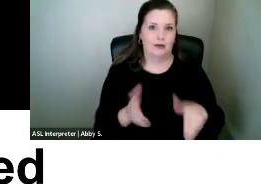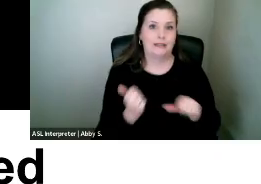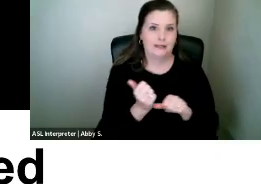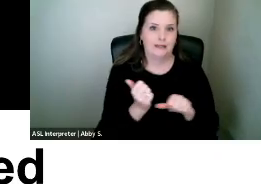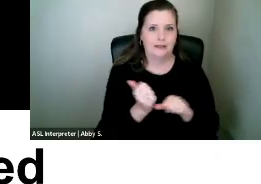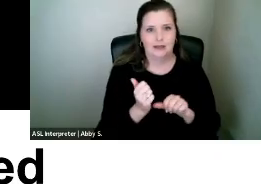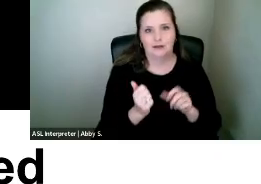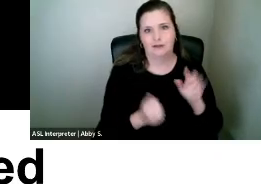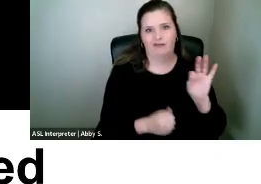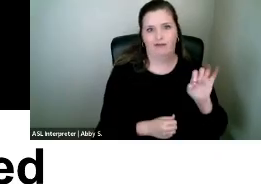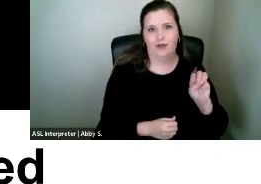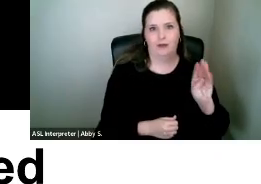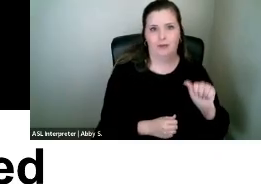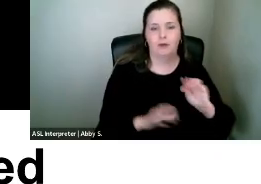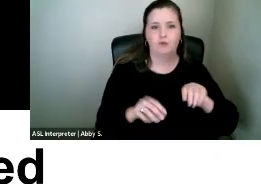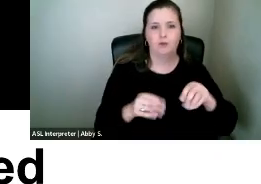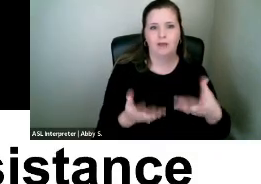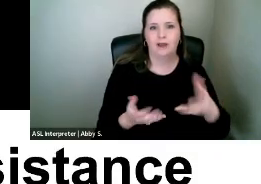Next slide, please.